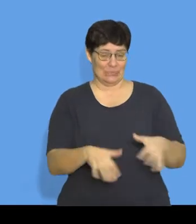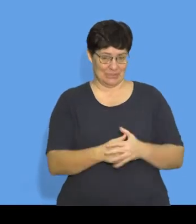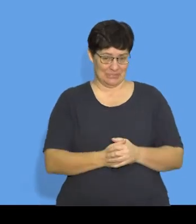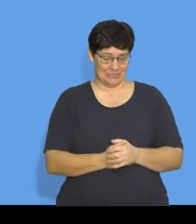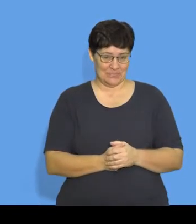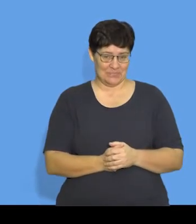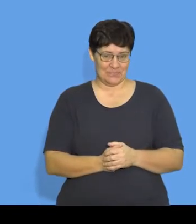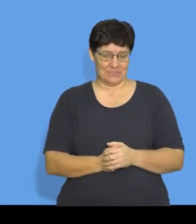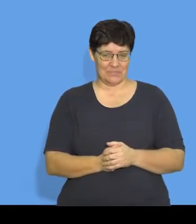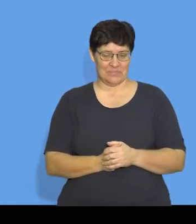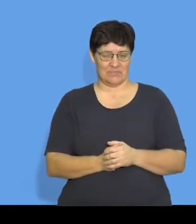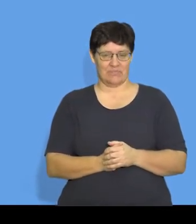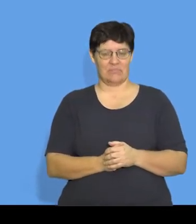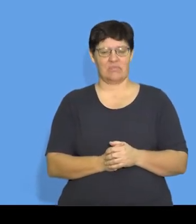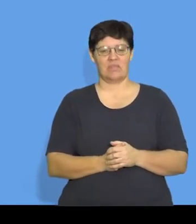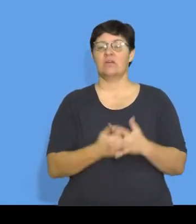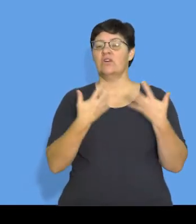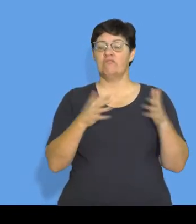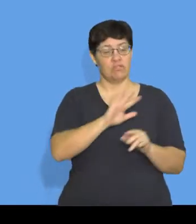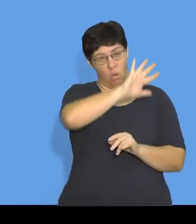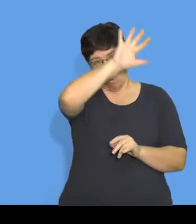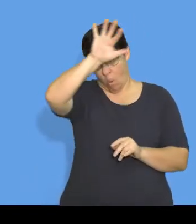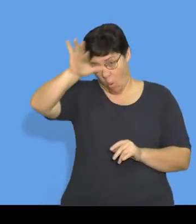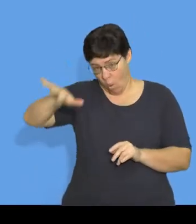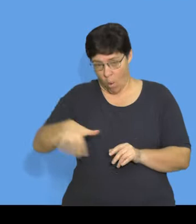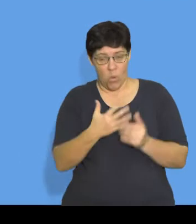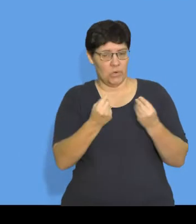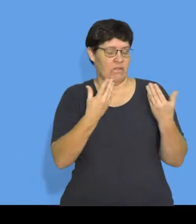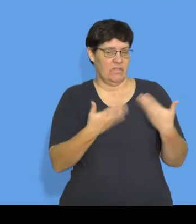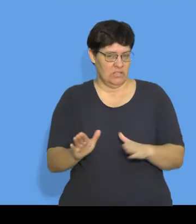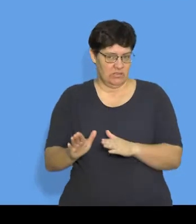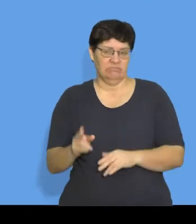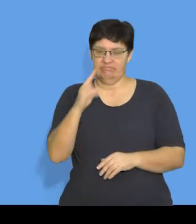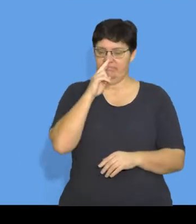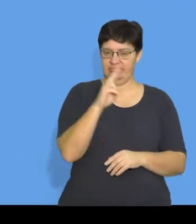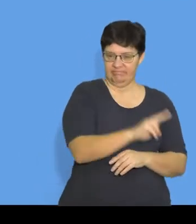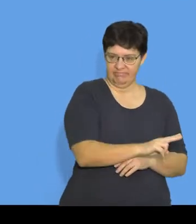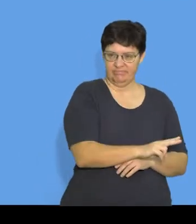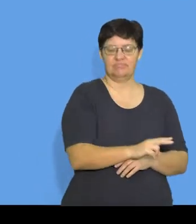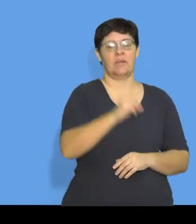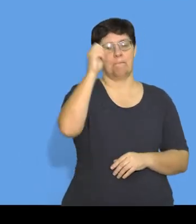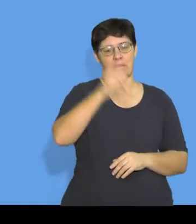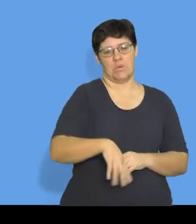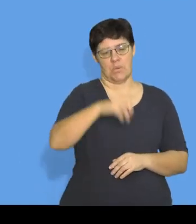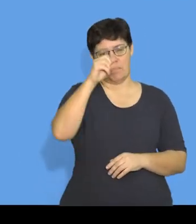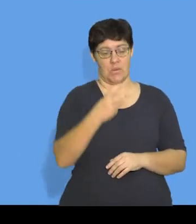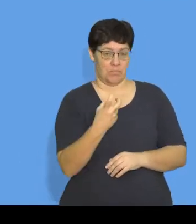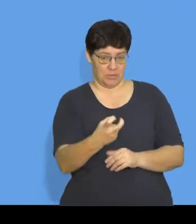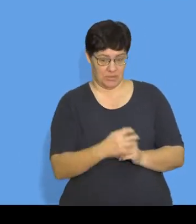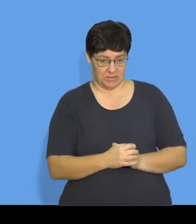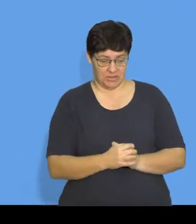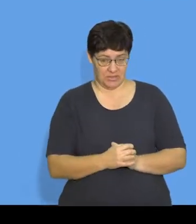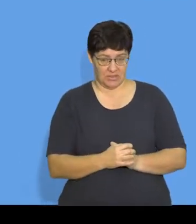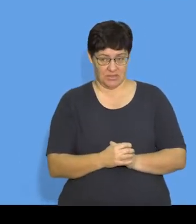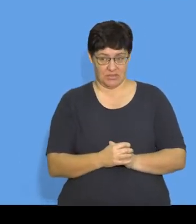So, we've done everything else now and we're looking at bouncing balls. When we